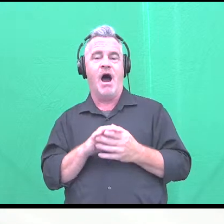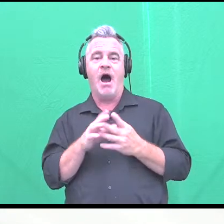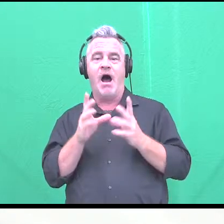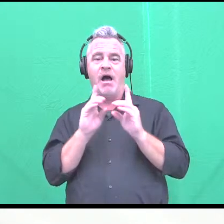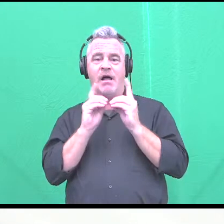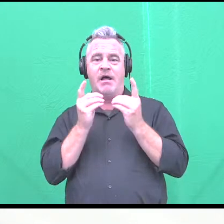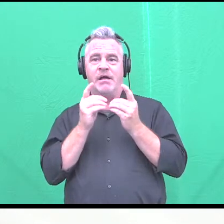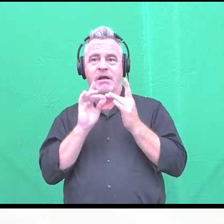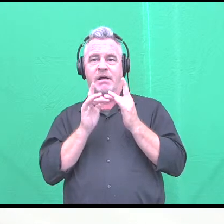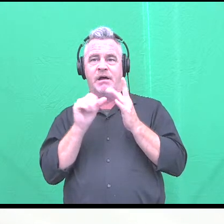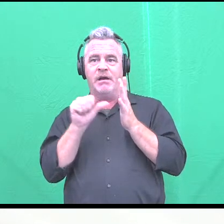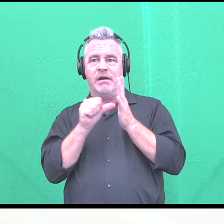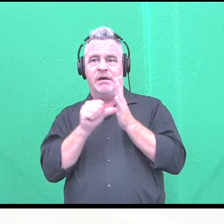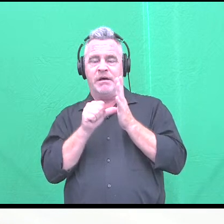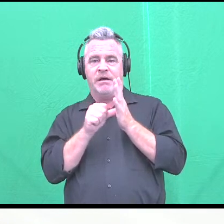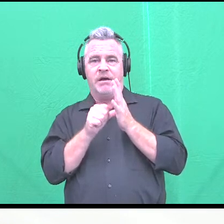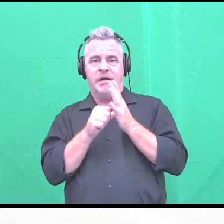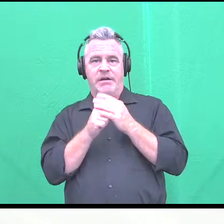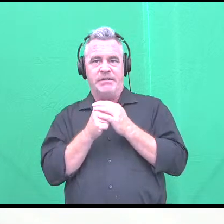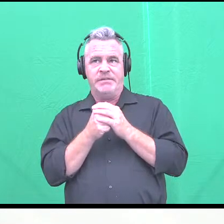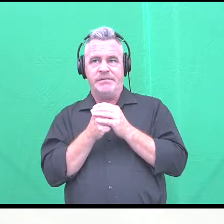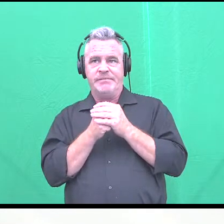has the